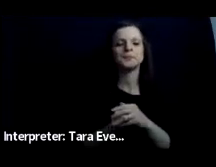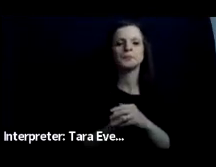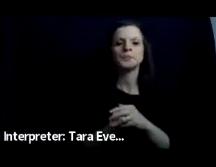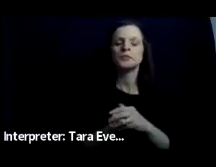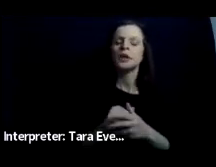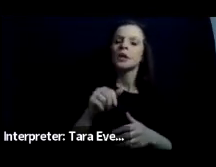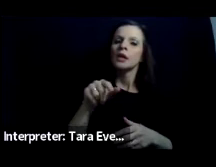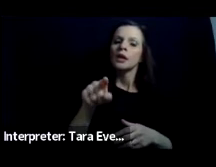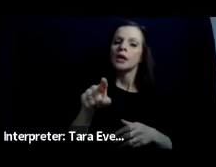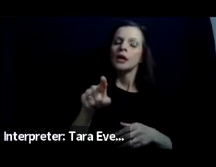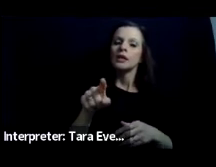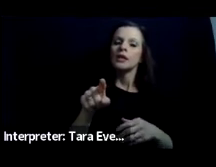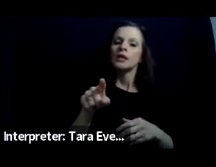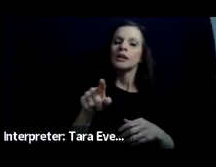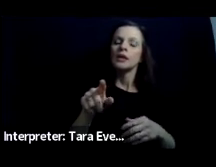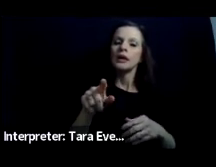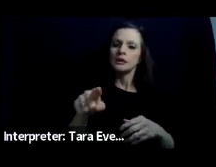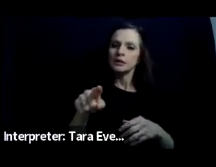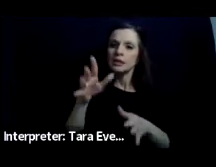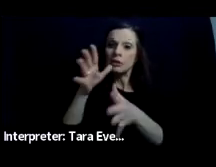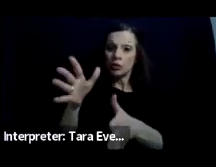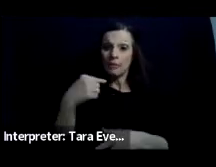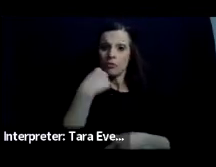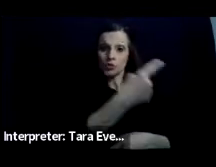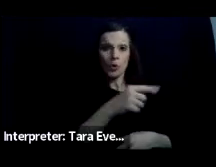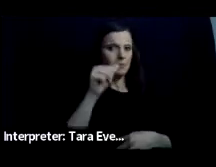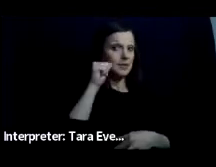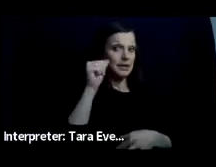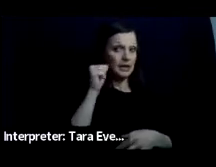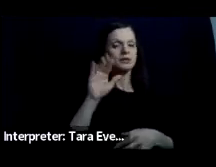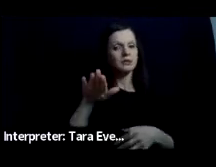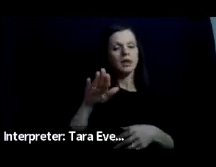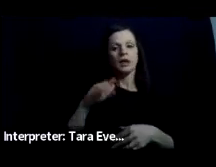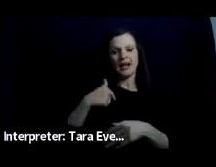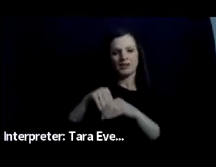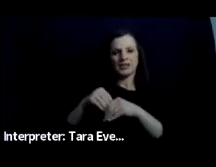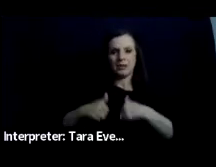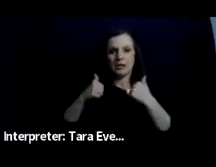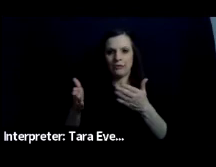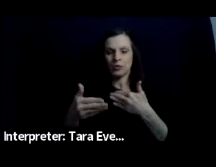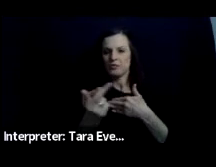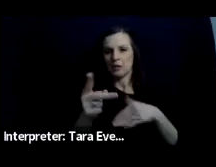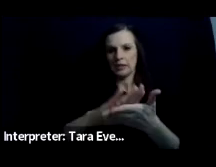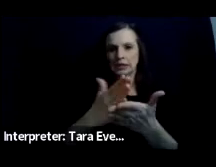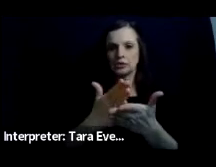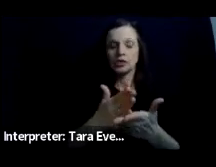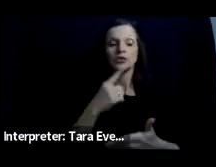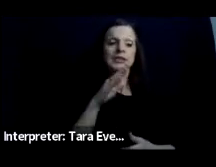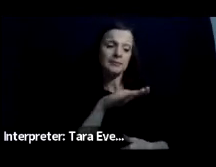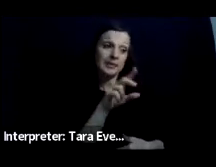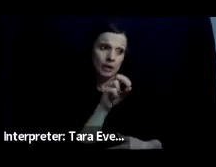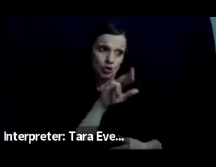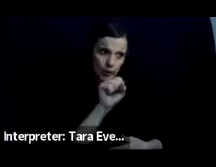And she told my aunt, and I was in the living room and she was in the kitchen with my aunt. She said, "Now, Doris, when